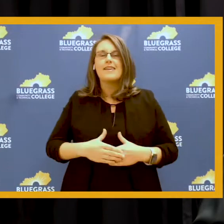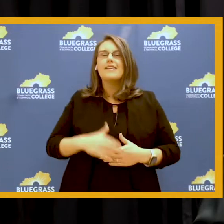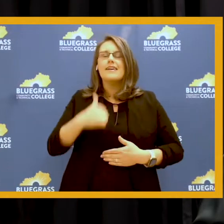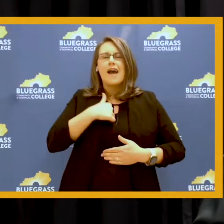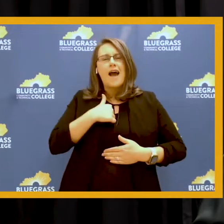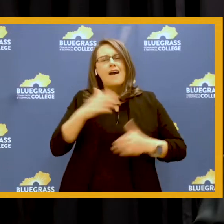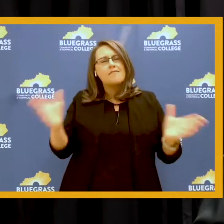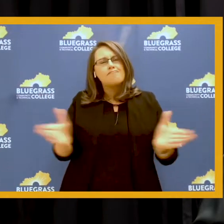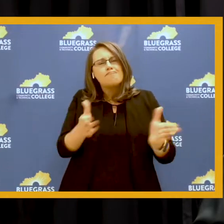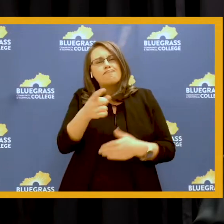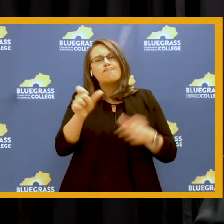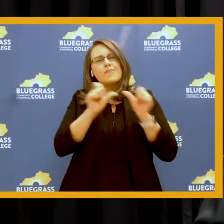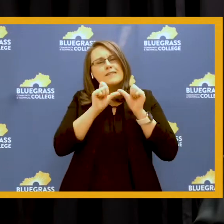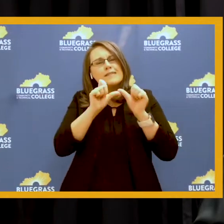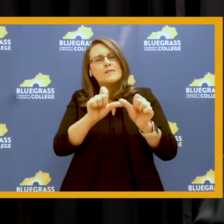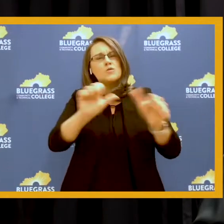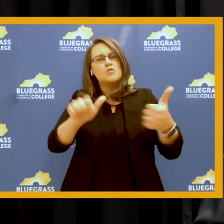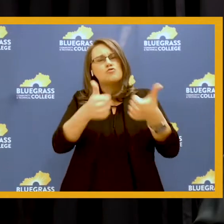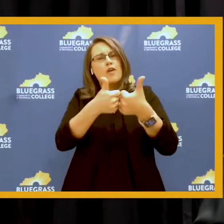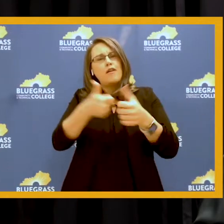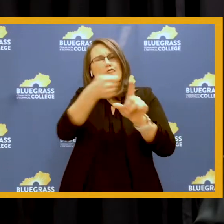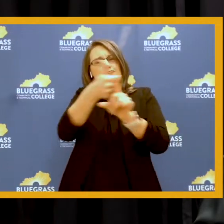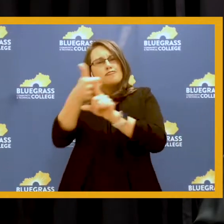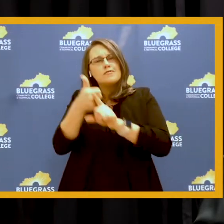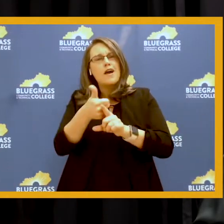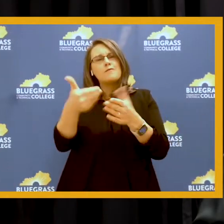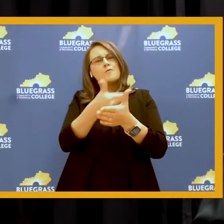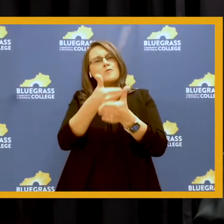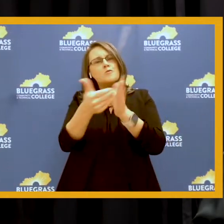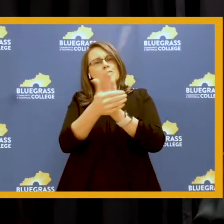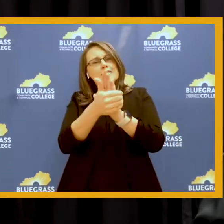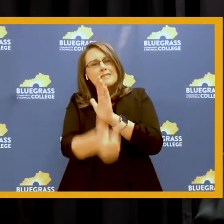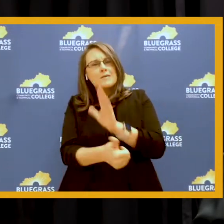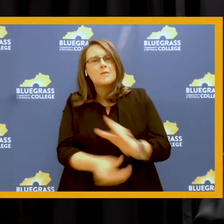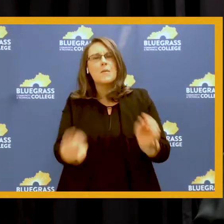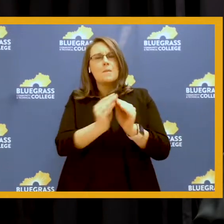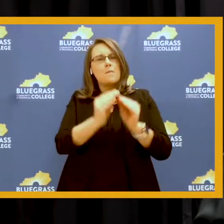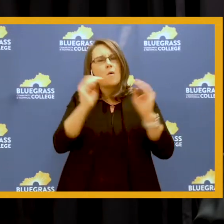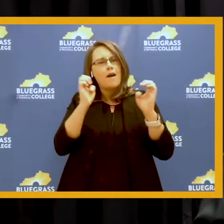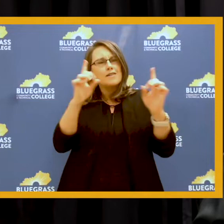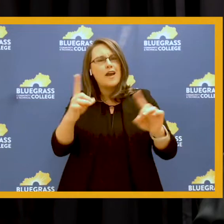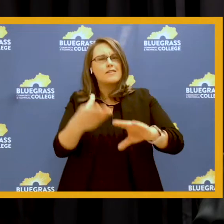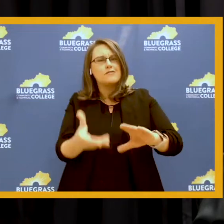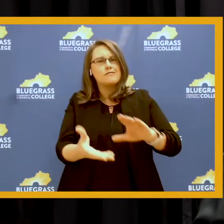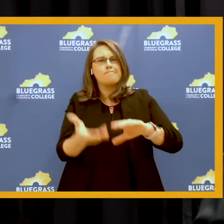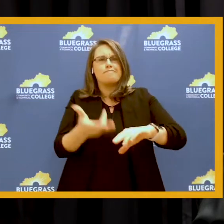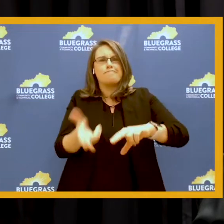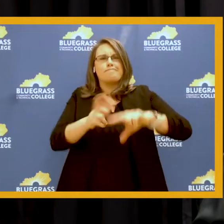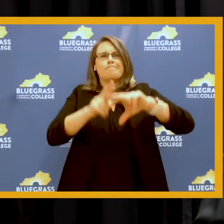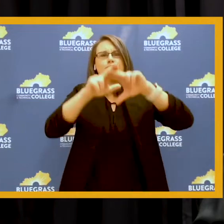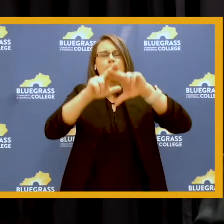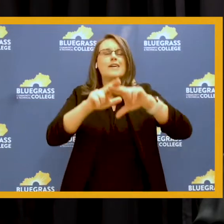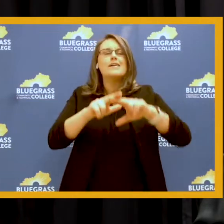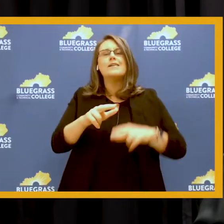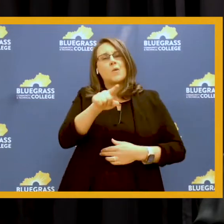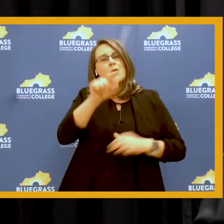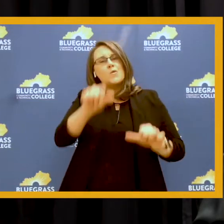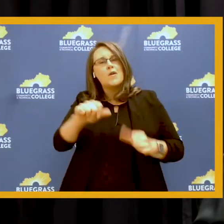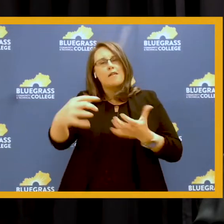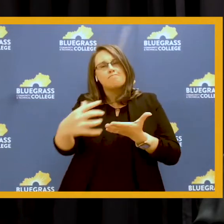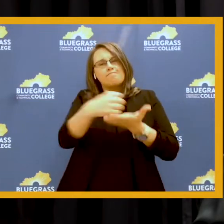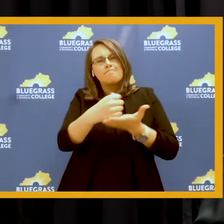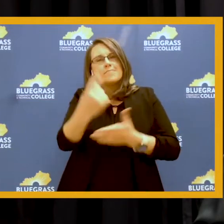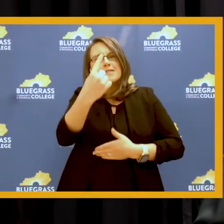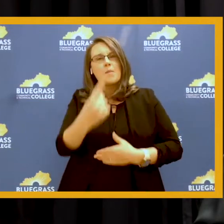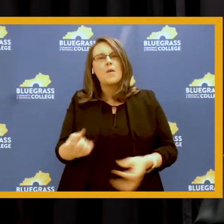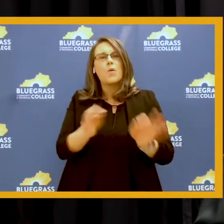to challenge yourself to gain skills and more education so that you can build something that is worthy of your potential.